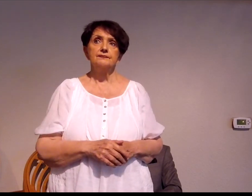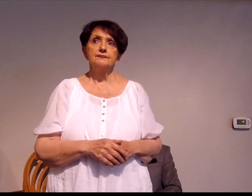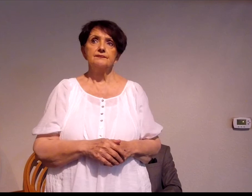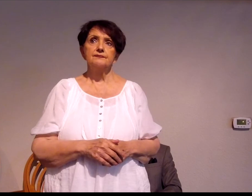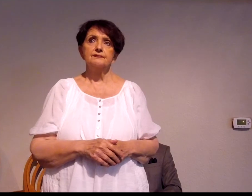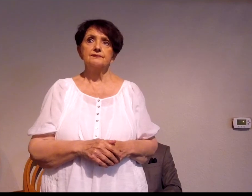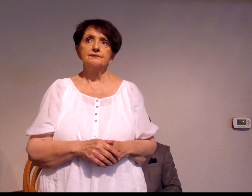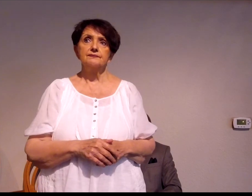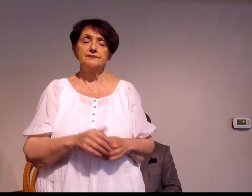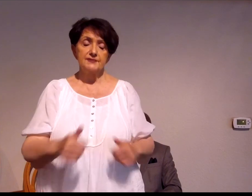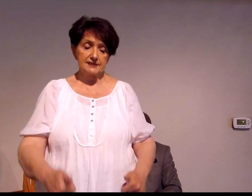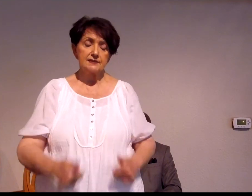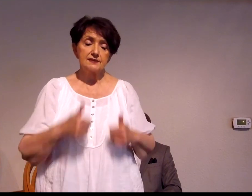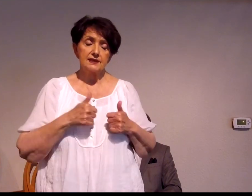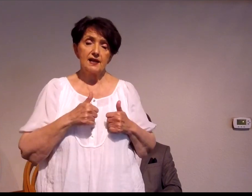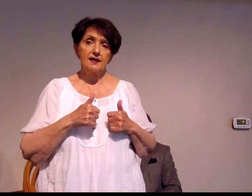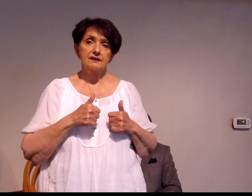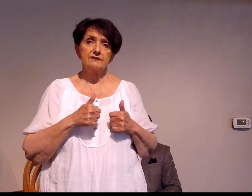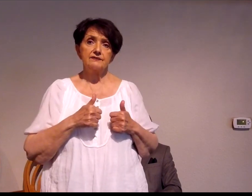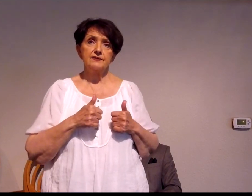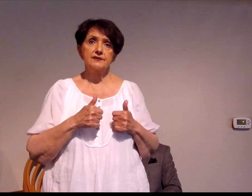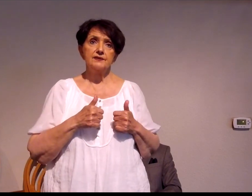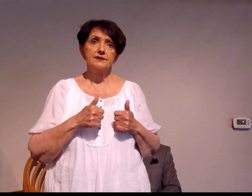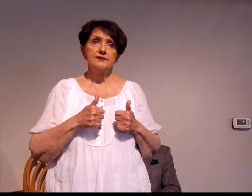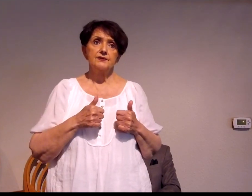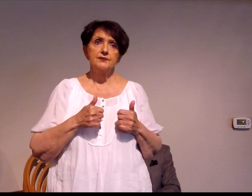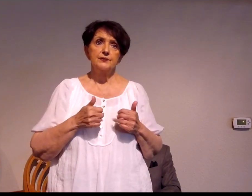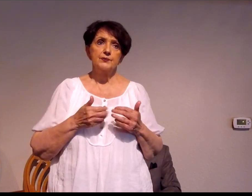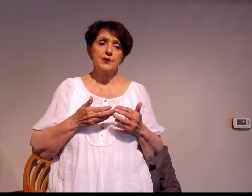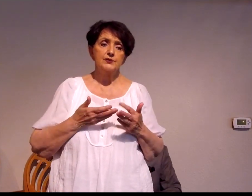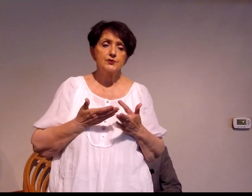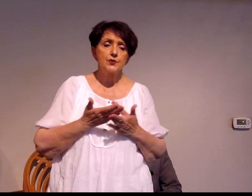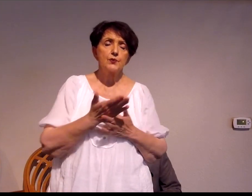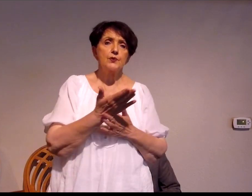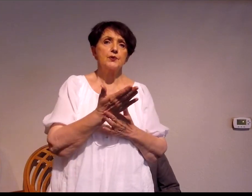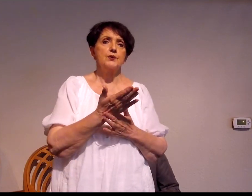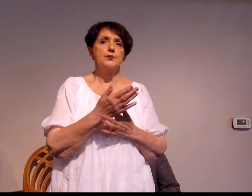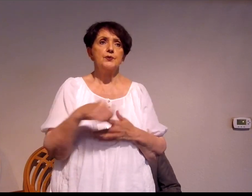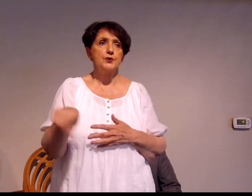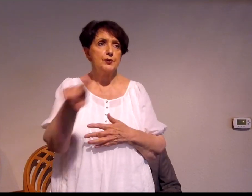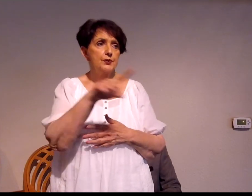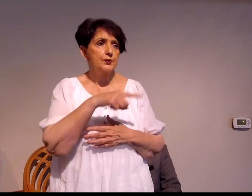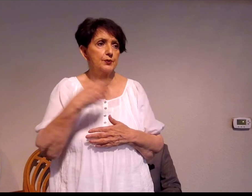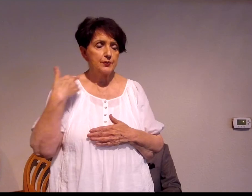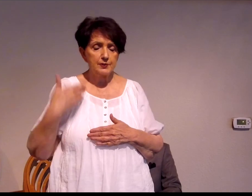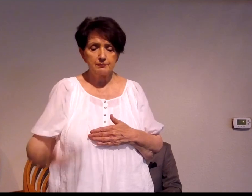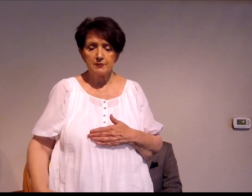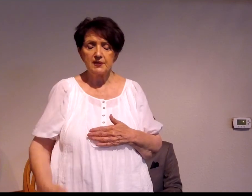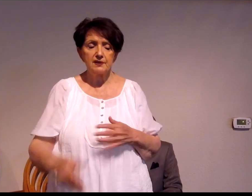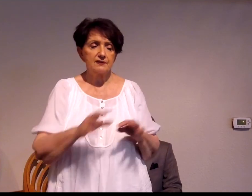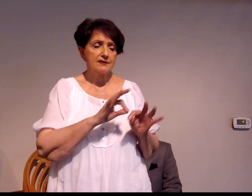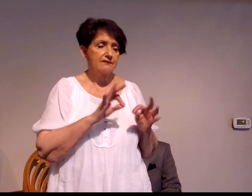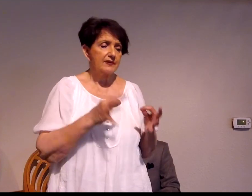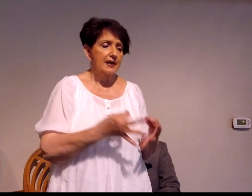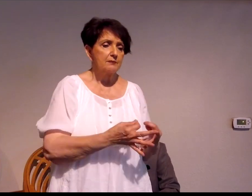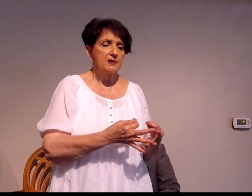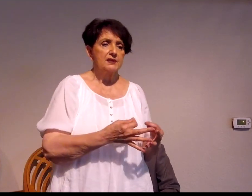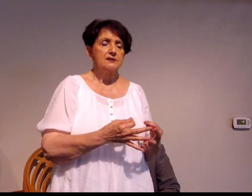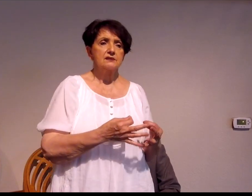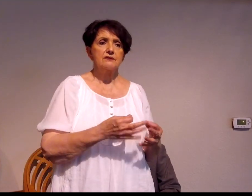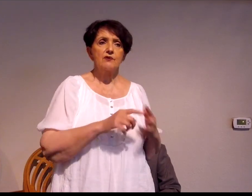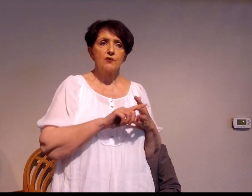That this life is the life that runs through you and me, that runs through the families from which we